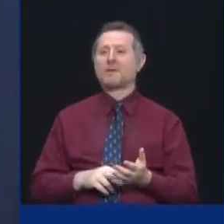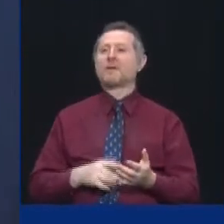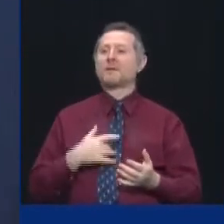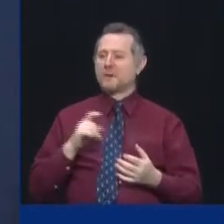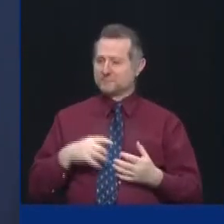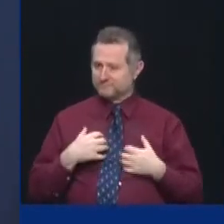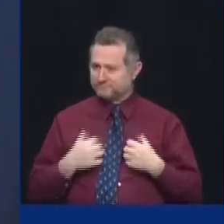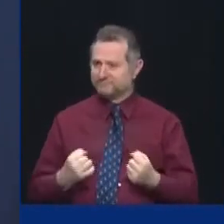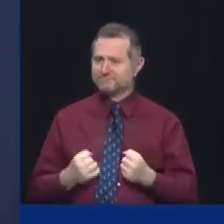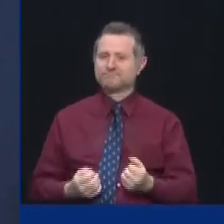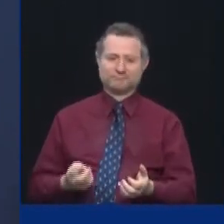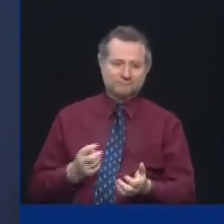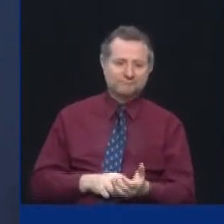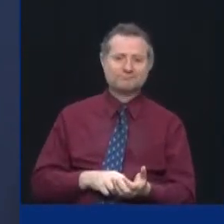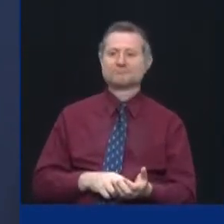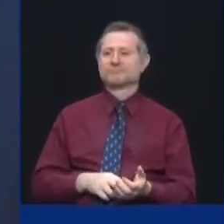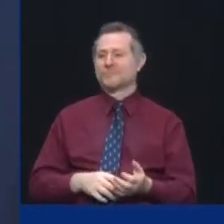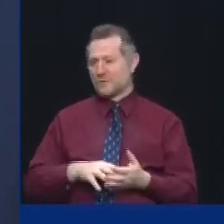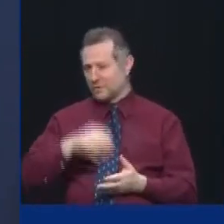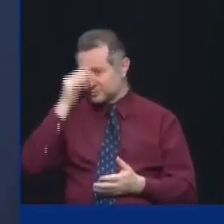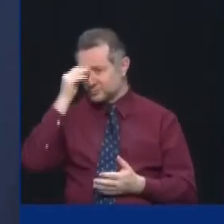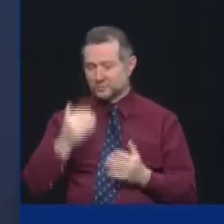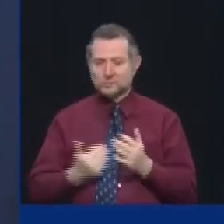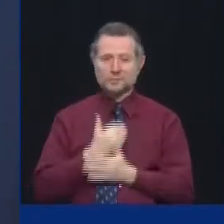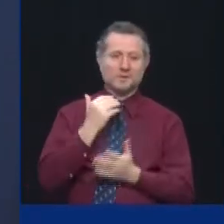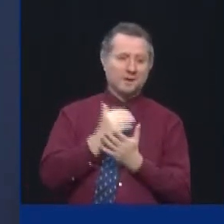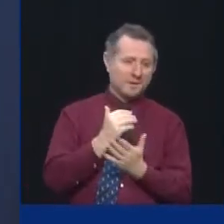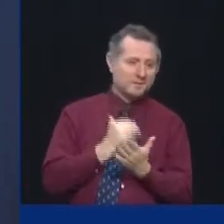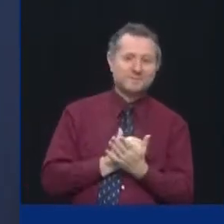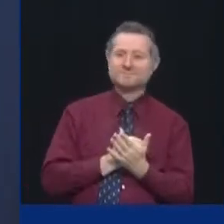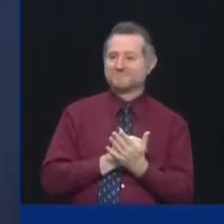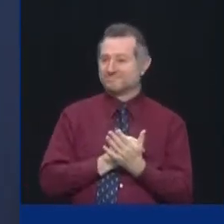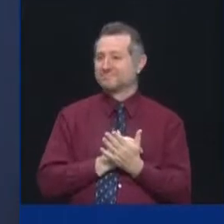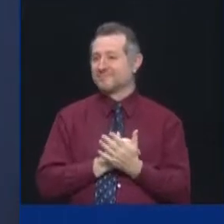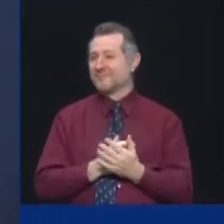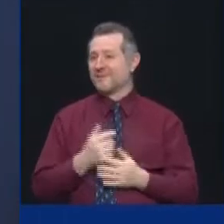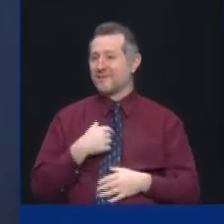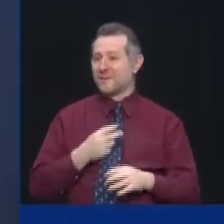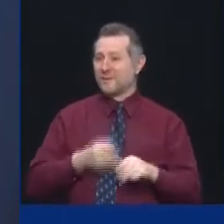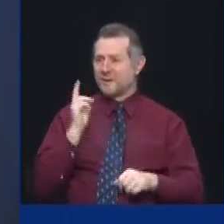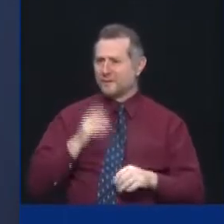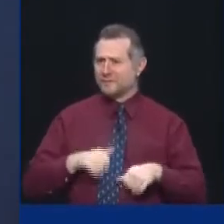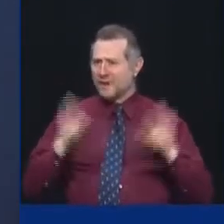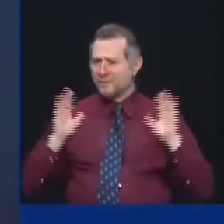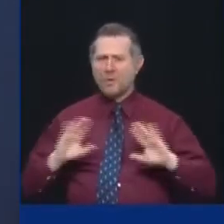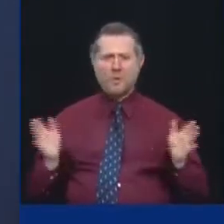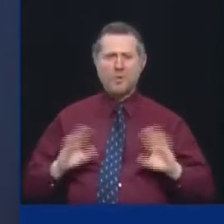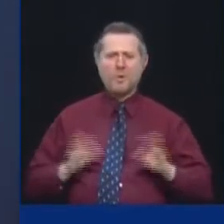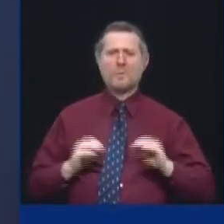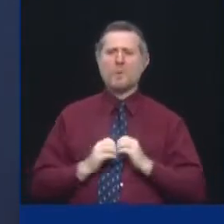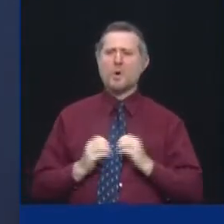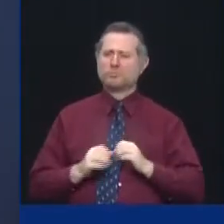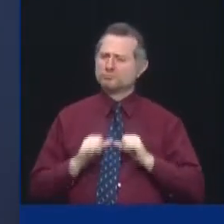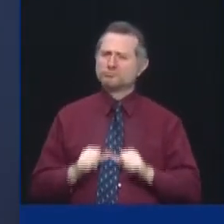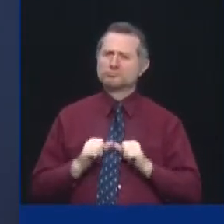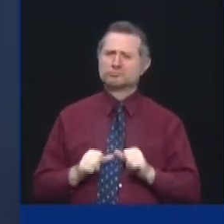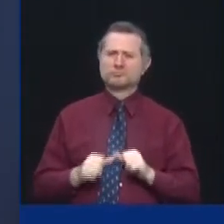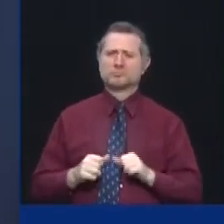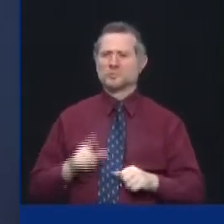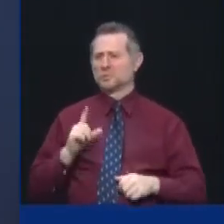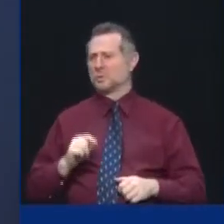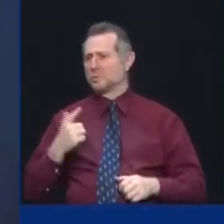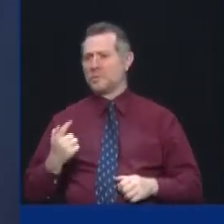marshaling facility that will take all the trucks that are coming to the convention center,